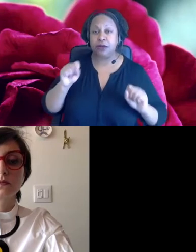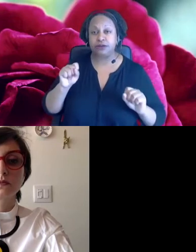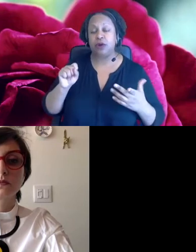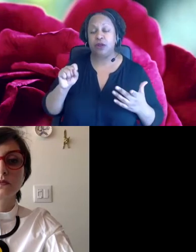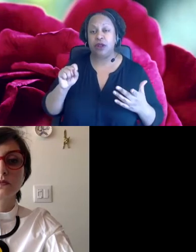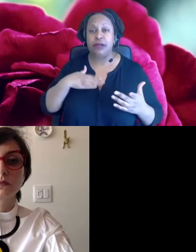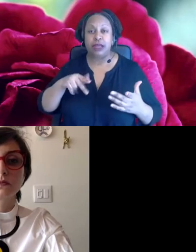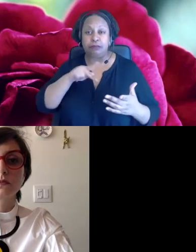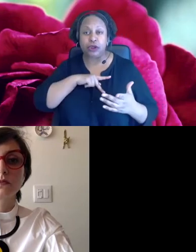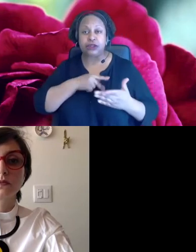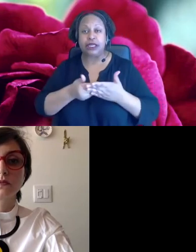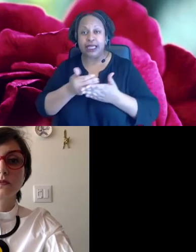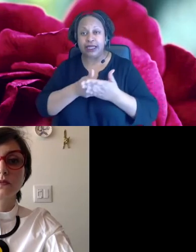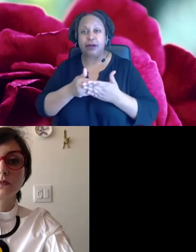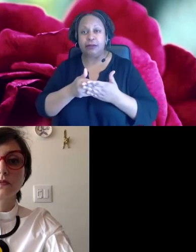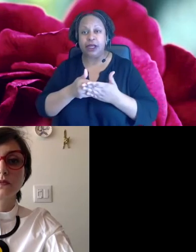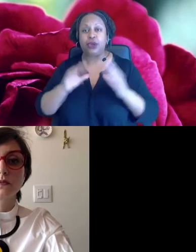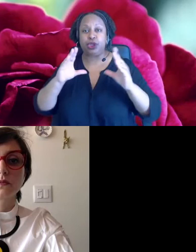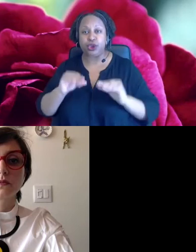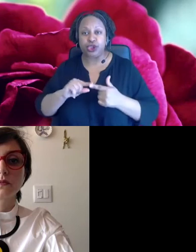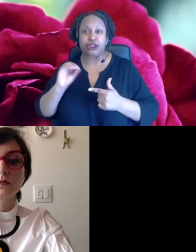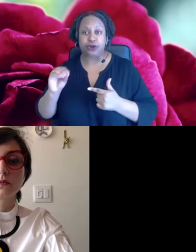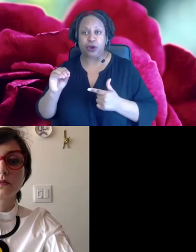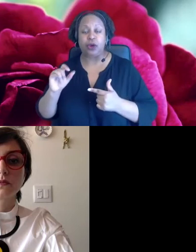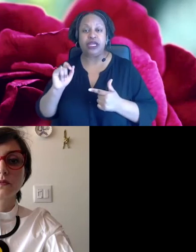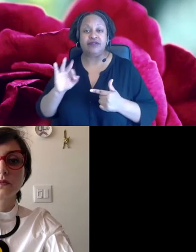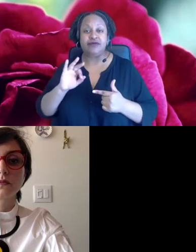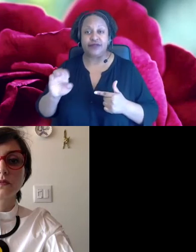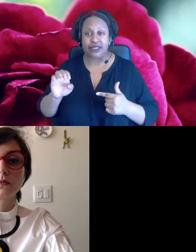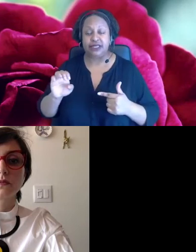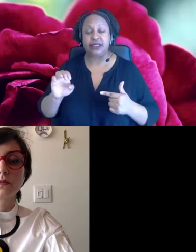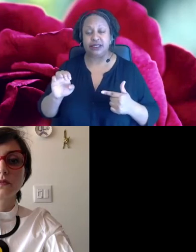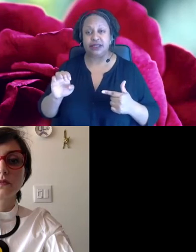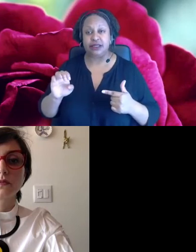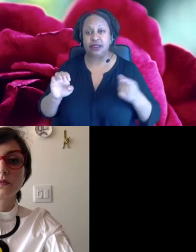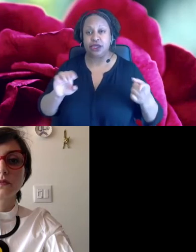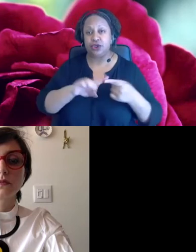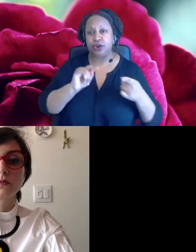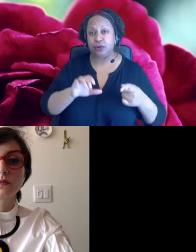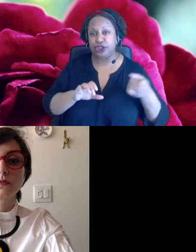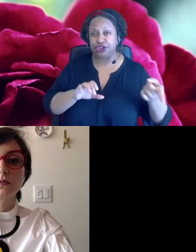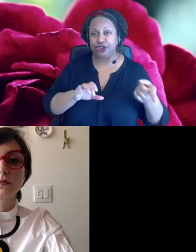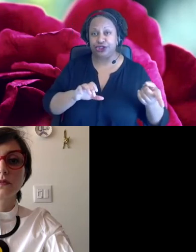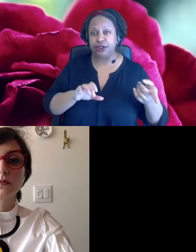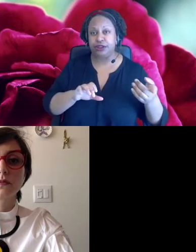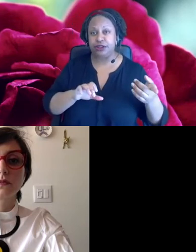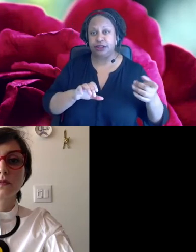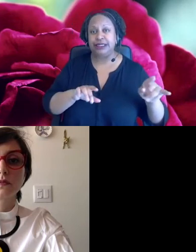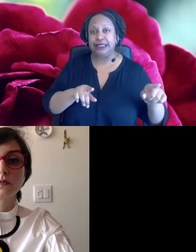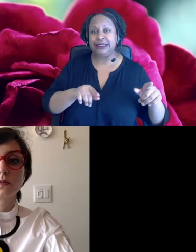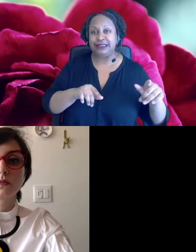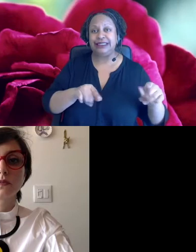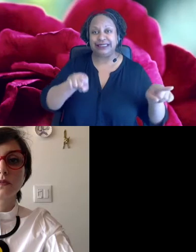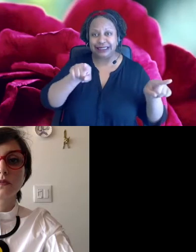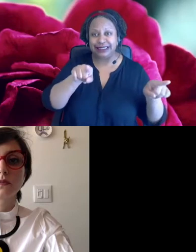personal income tax to zero if the fee to the corporation adds up to the same amount as the